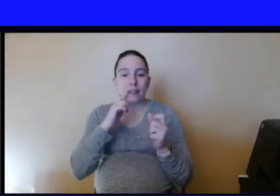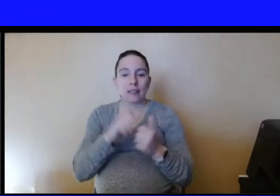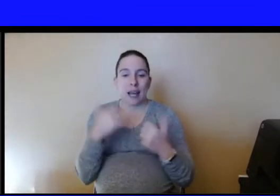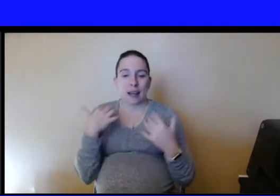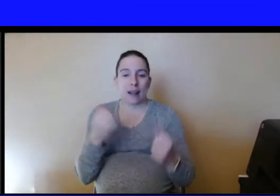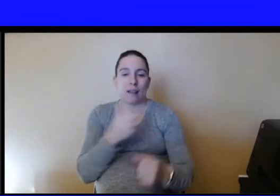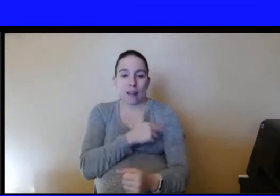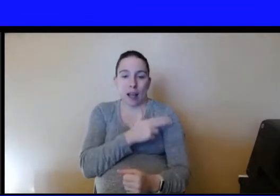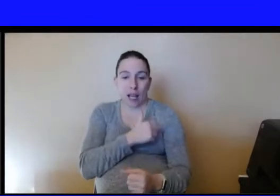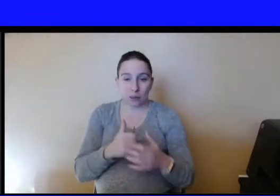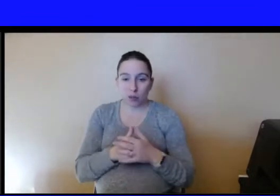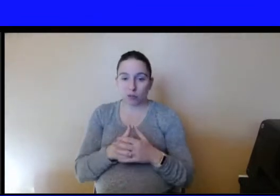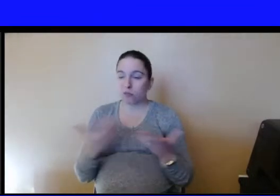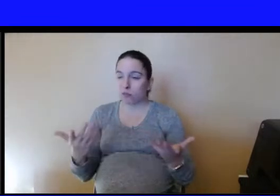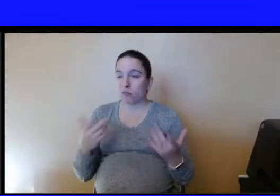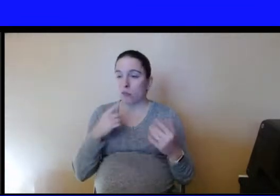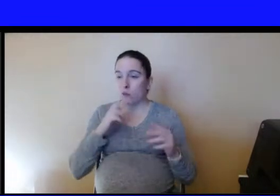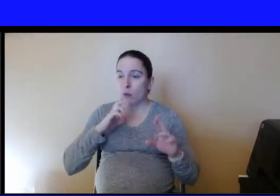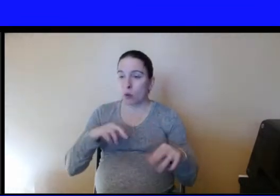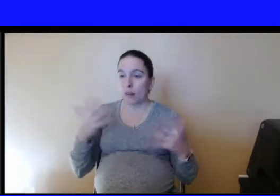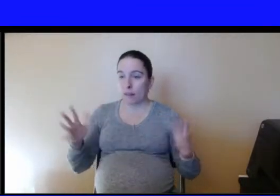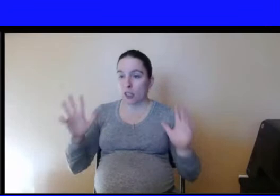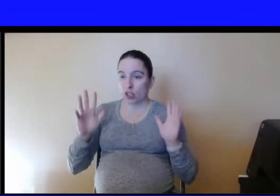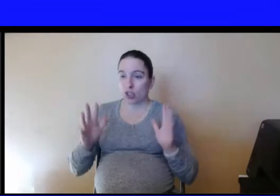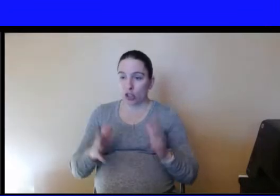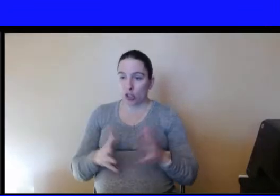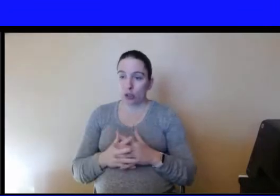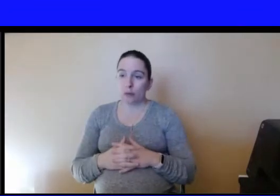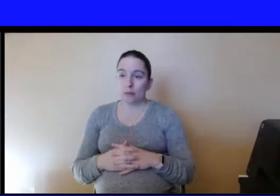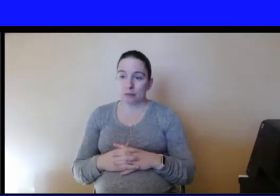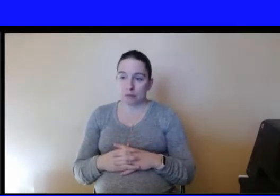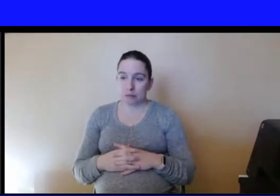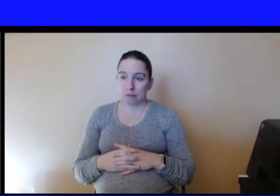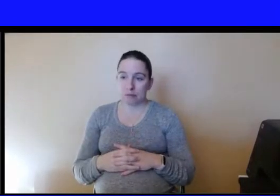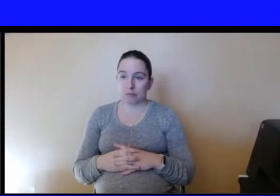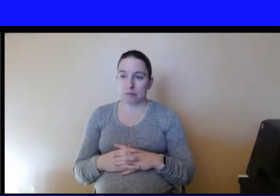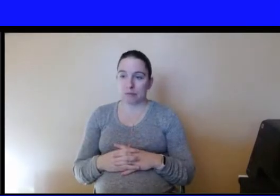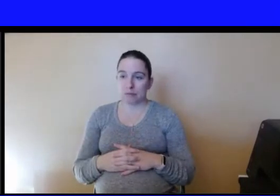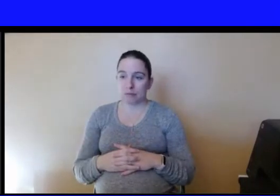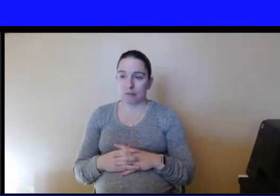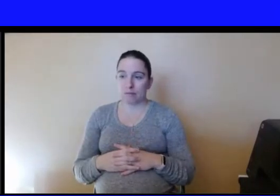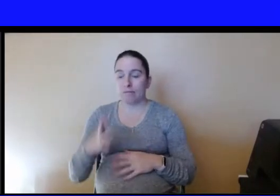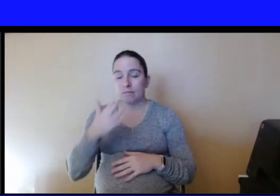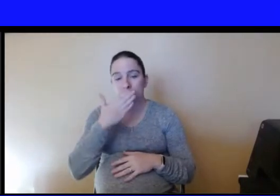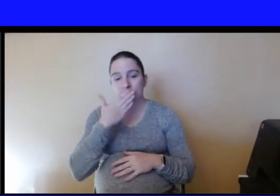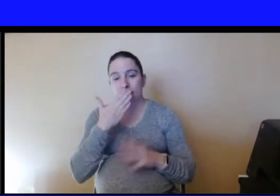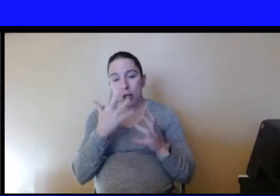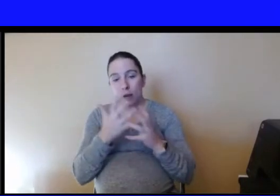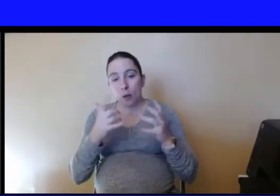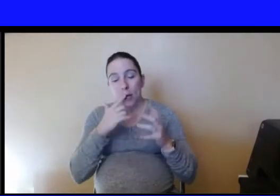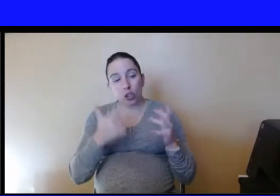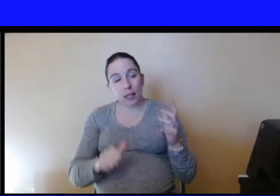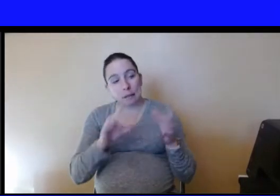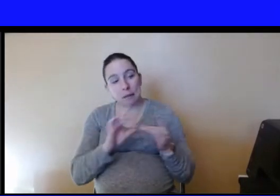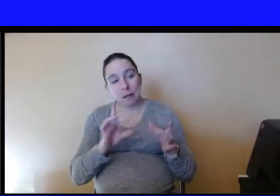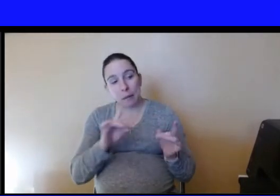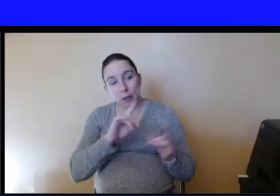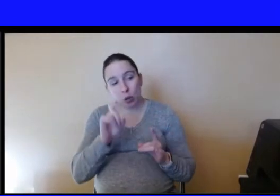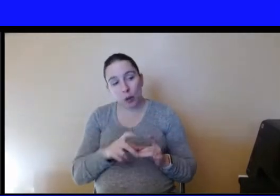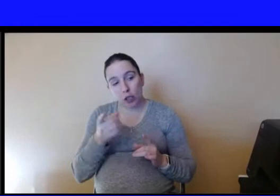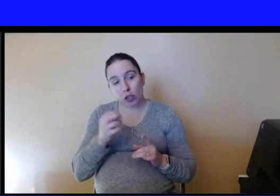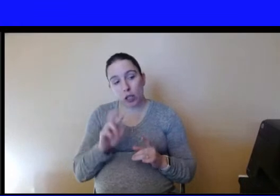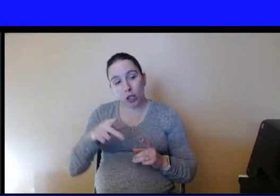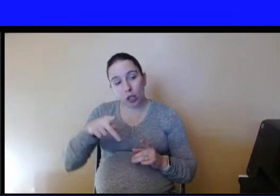amount of work that Dr. Schwartz and her staff put in the creation of this network. The last couple of months, they've been working round the clock